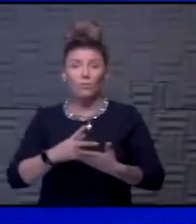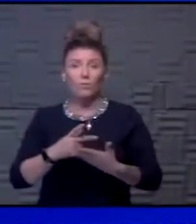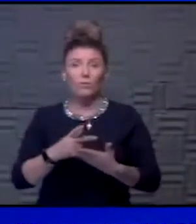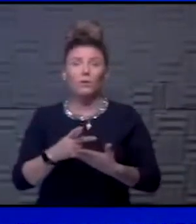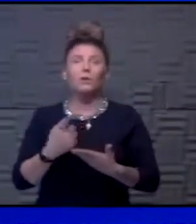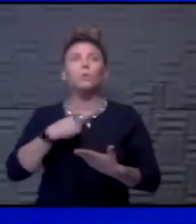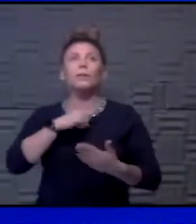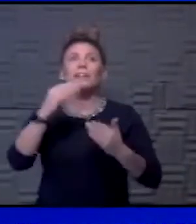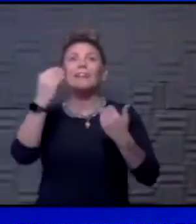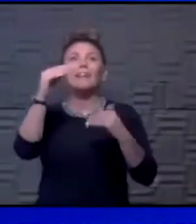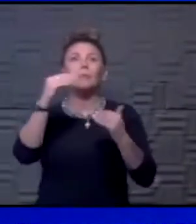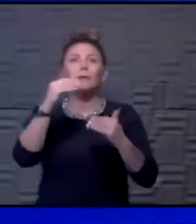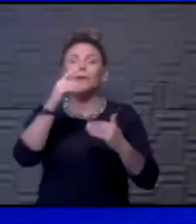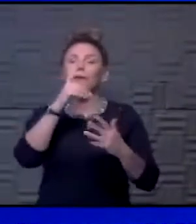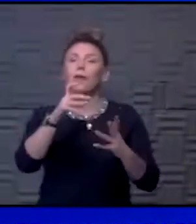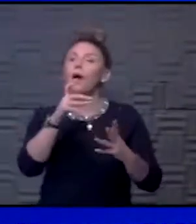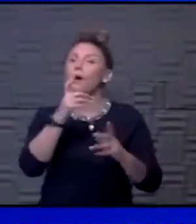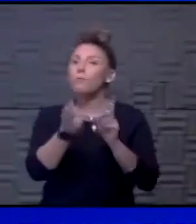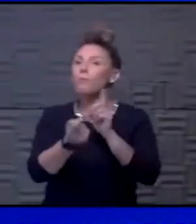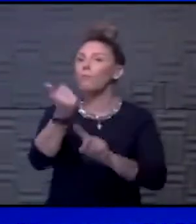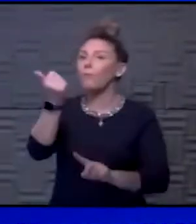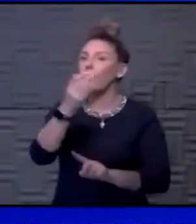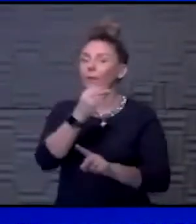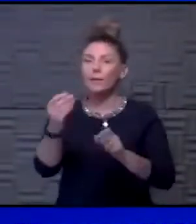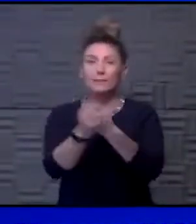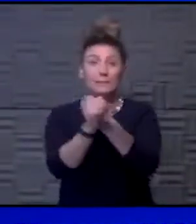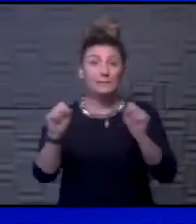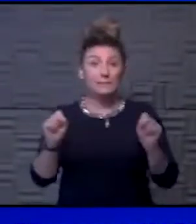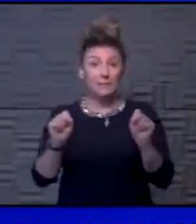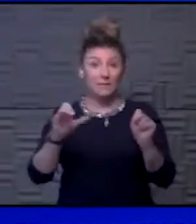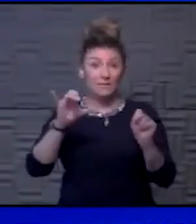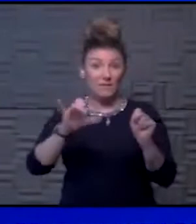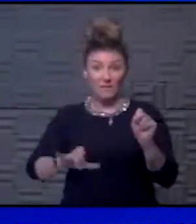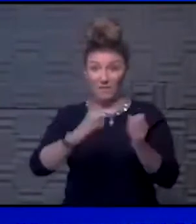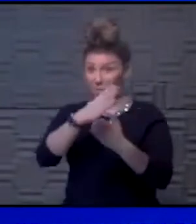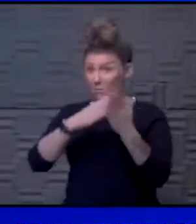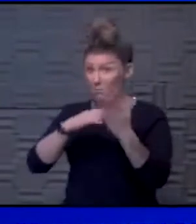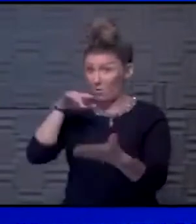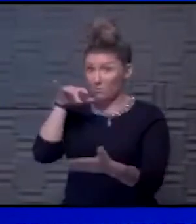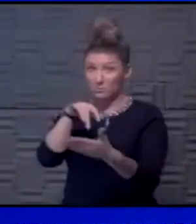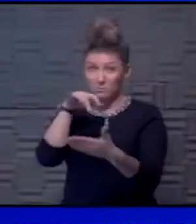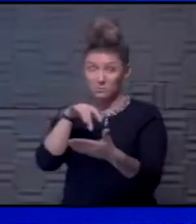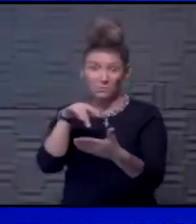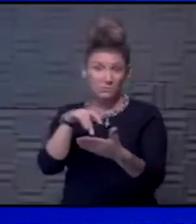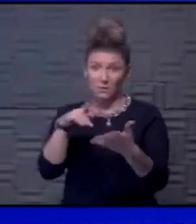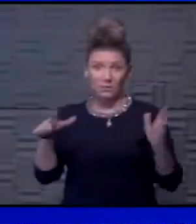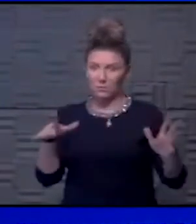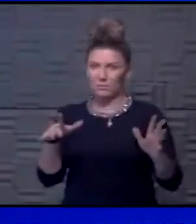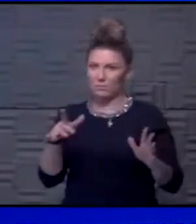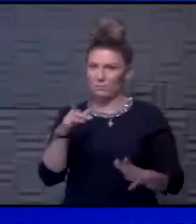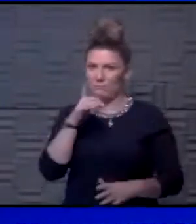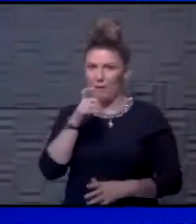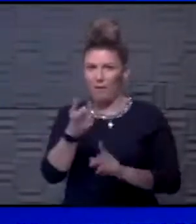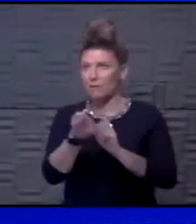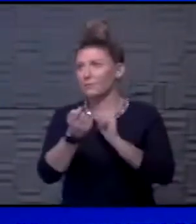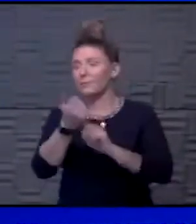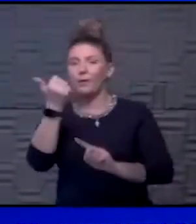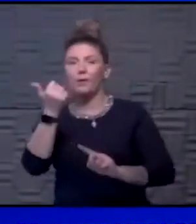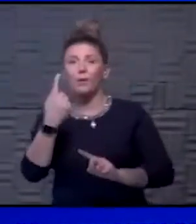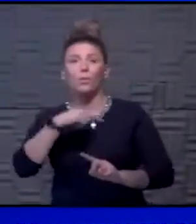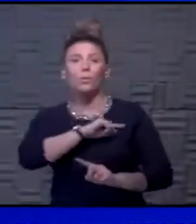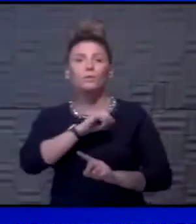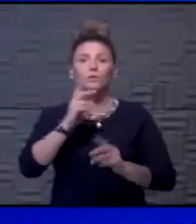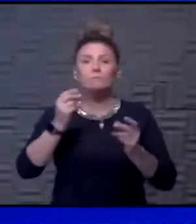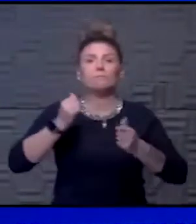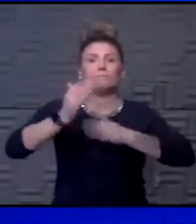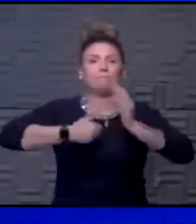limited, not did away with, and definitely not the safety profile studies or checks. We just did those things more rapidly